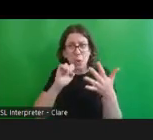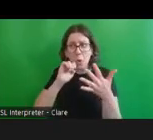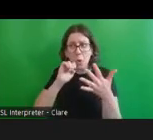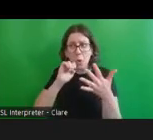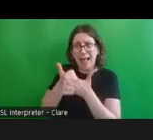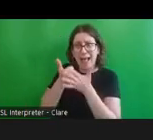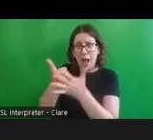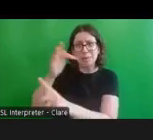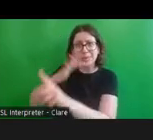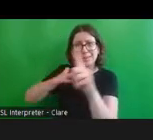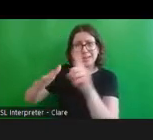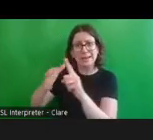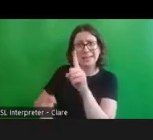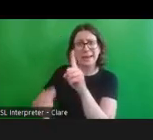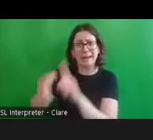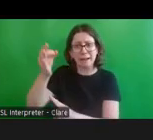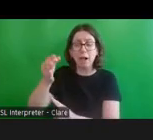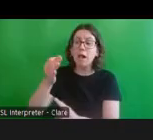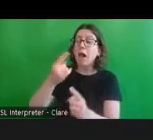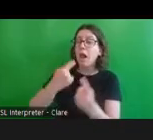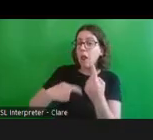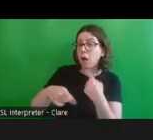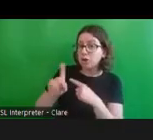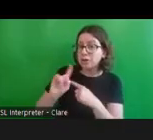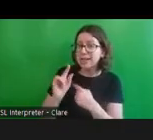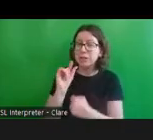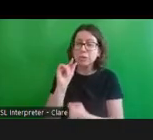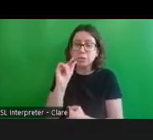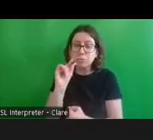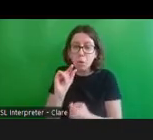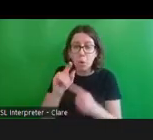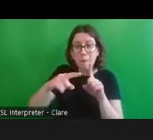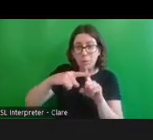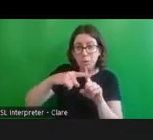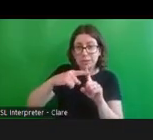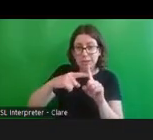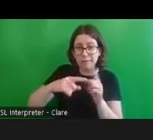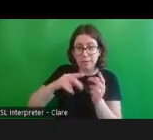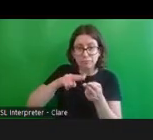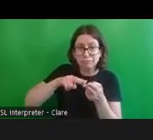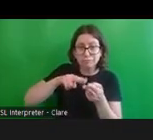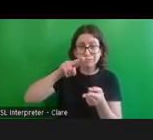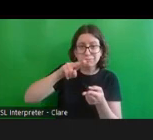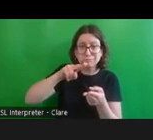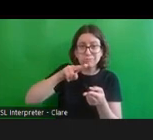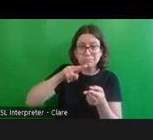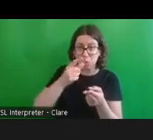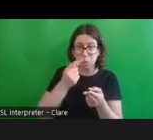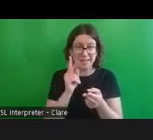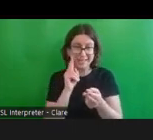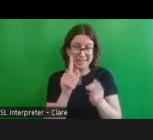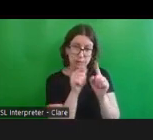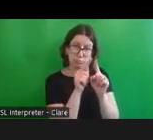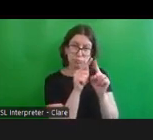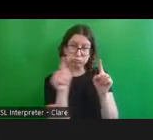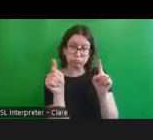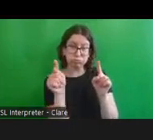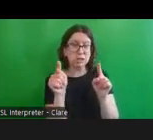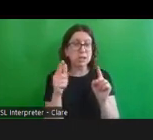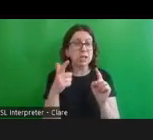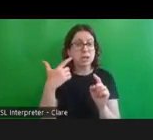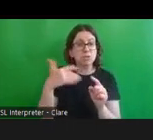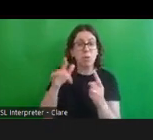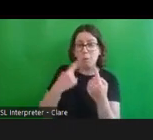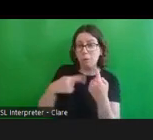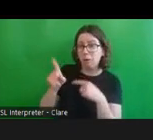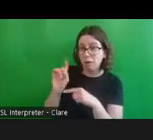In the last year, we've had a small positive increase. So this data comes from the very start, the cusp of the National Year of Reading, but